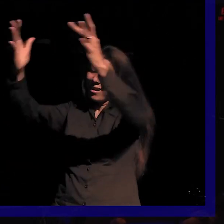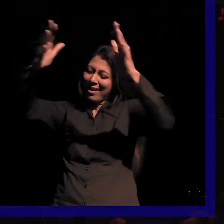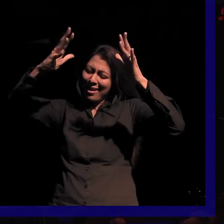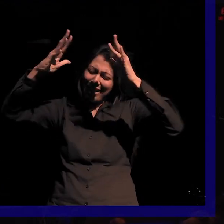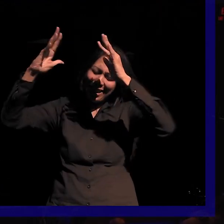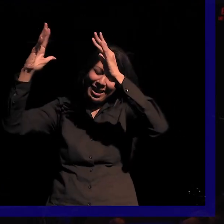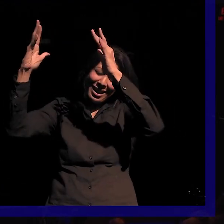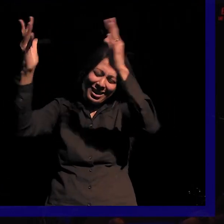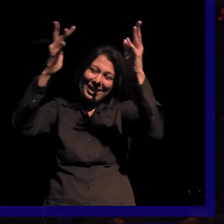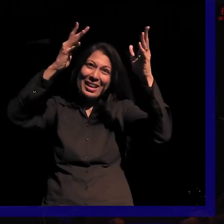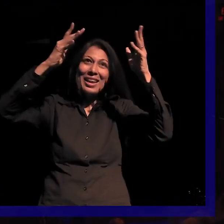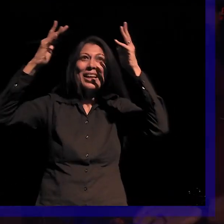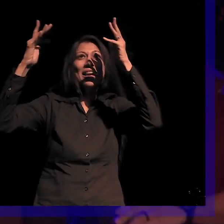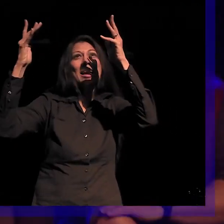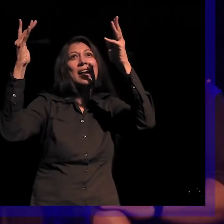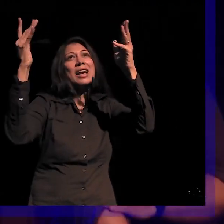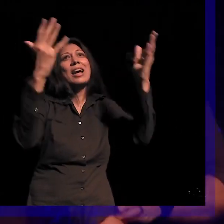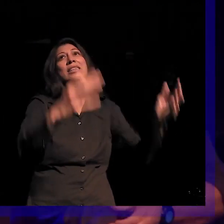sing this out together.